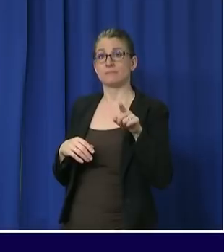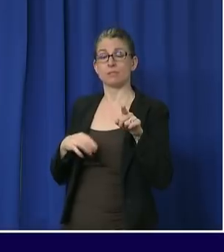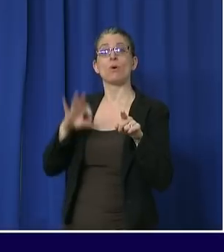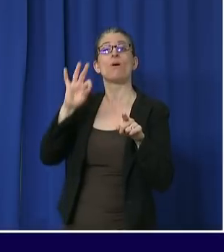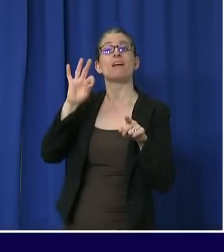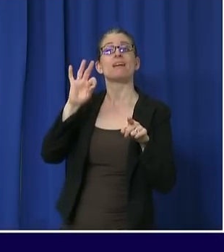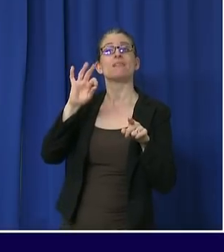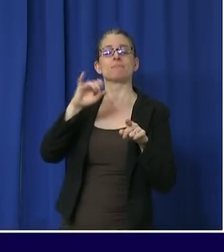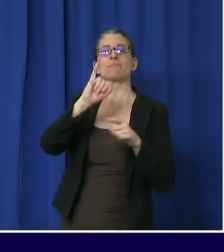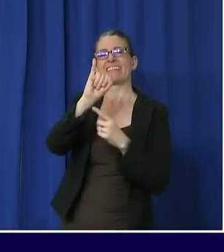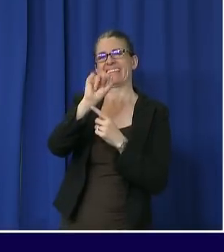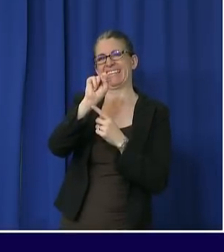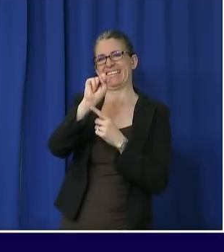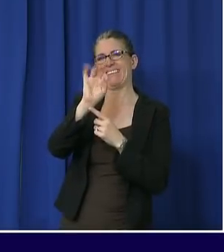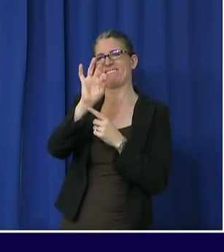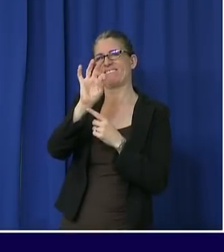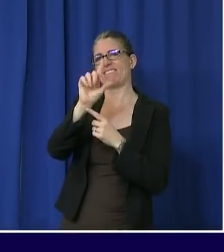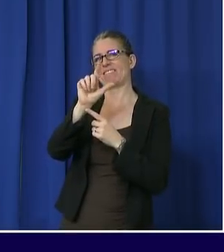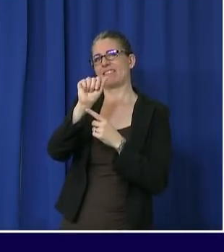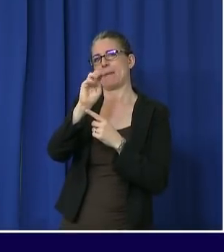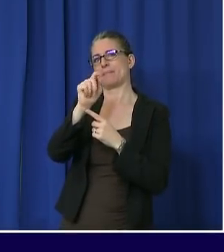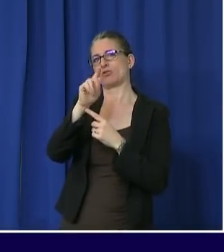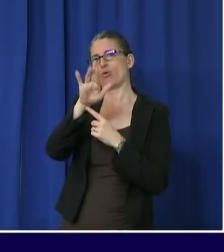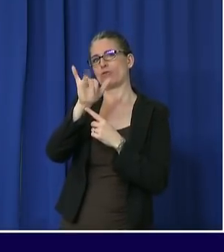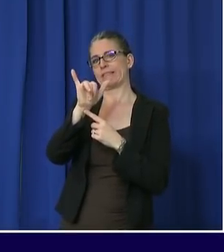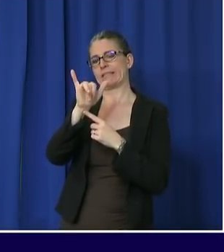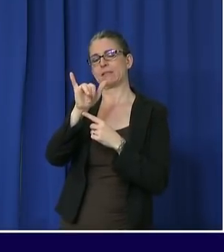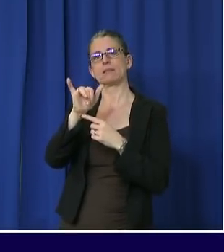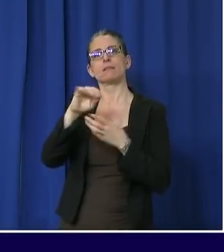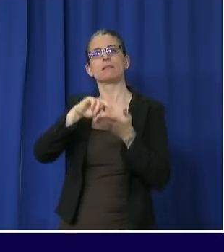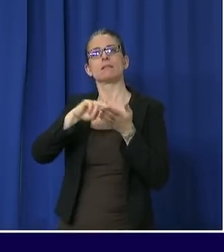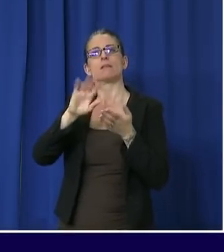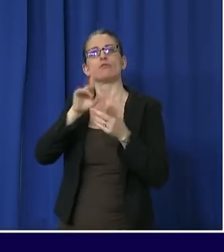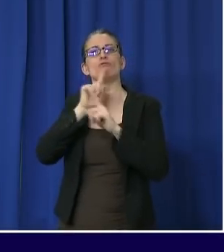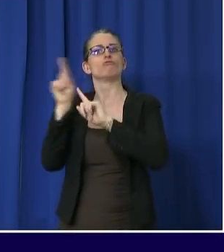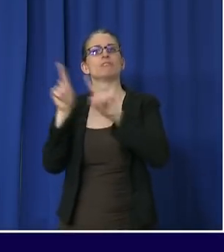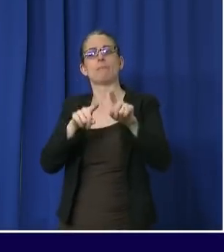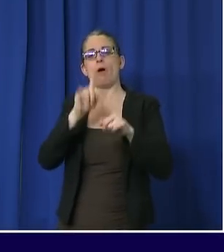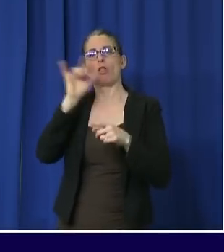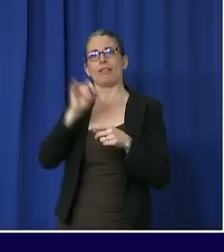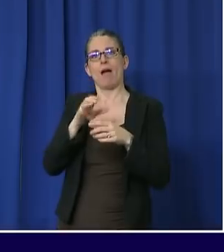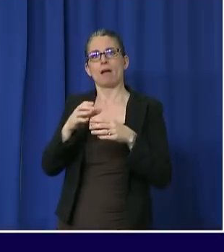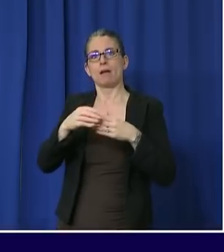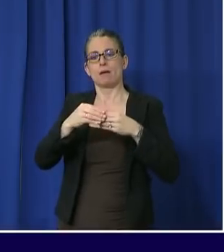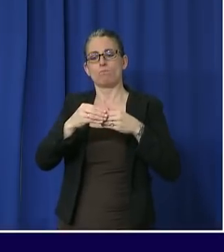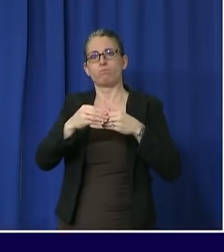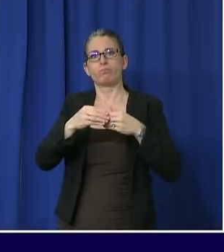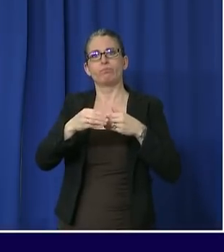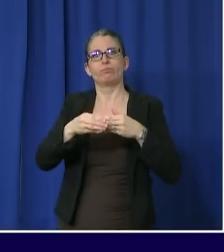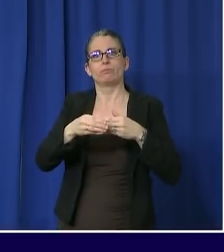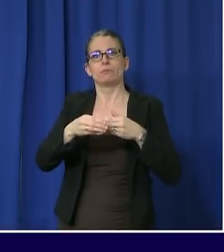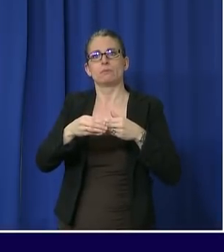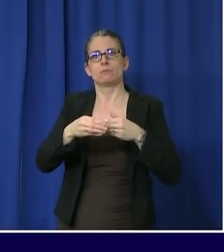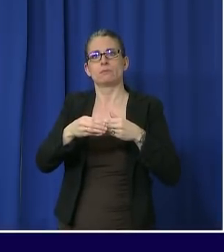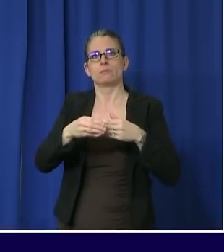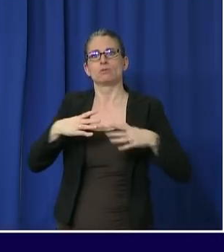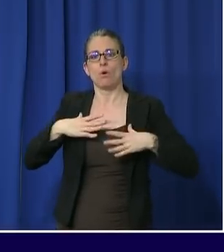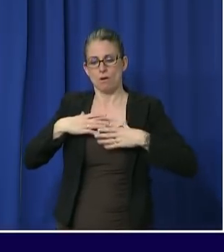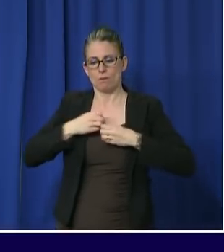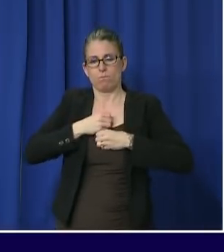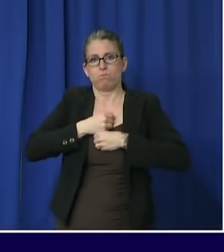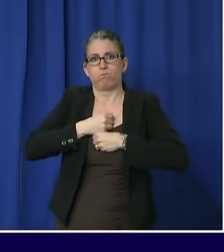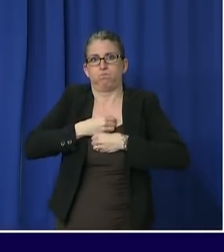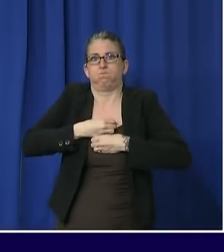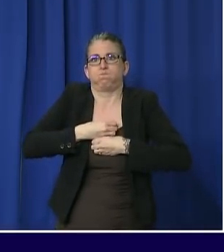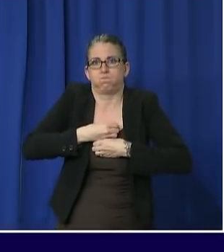of the body's reaction after COVID-19. They are both inflammatory responses, that much is certainly the case, but the way